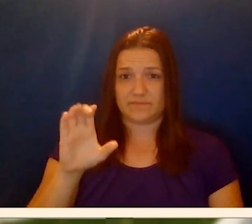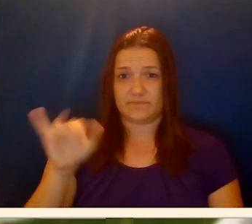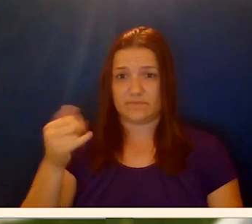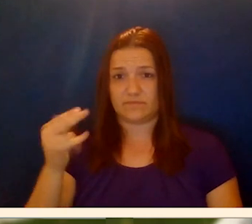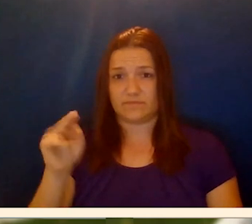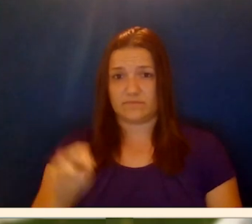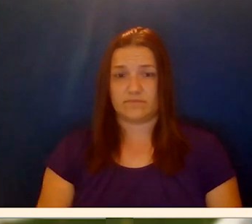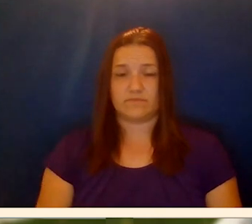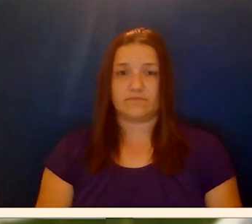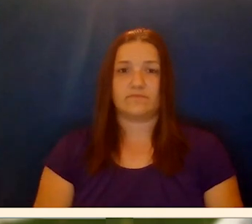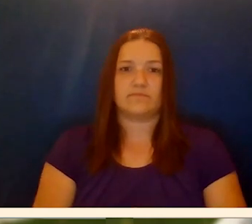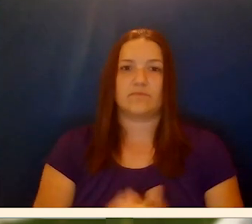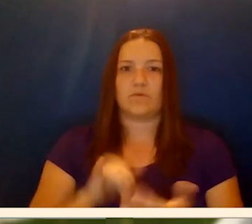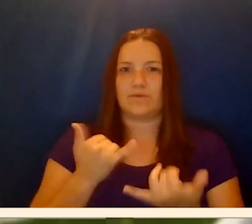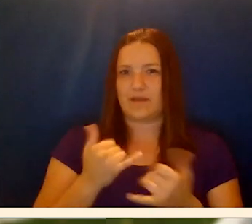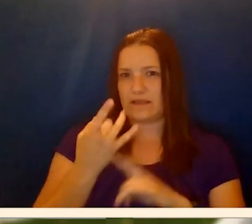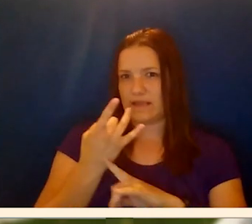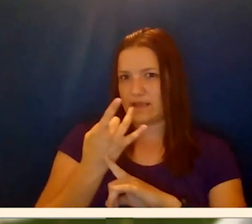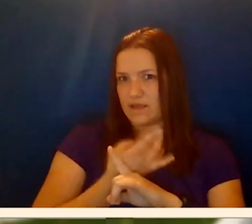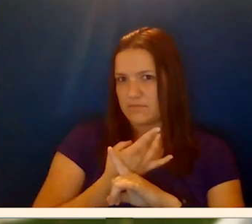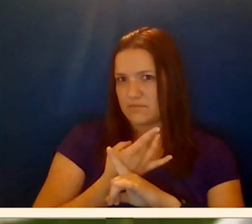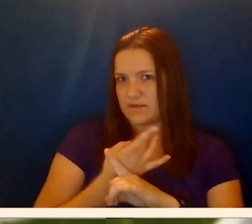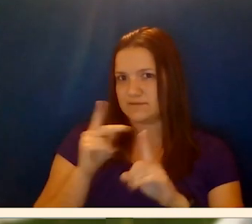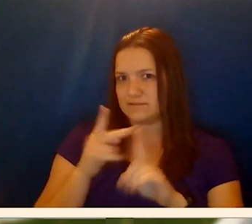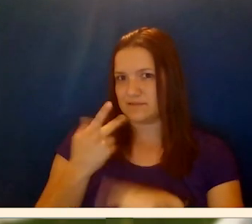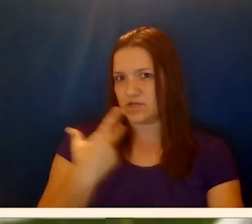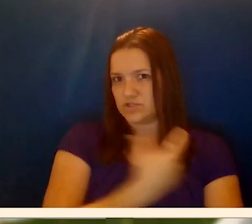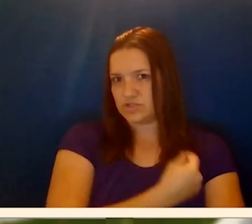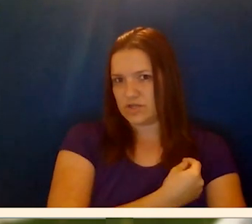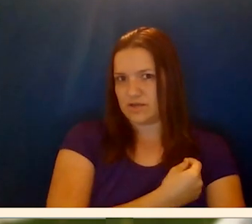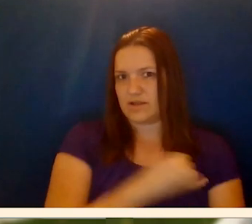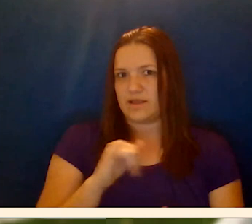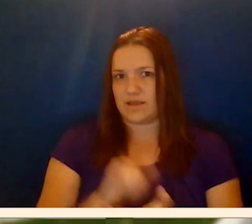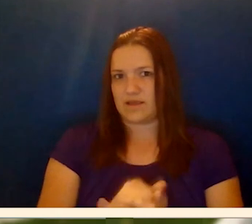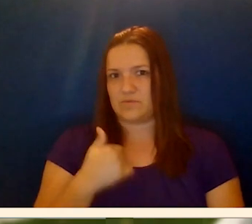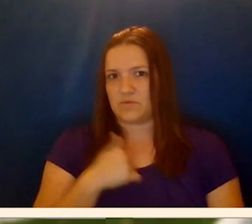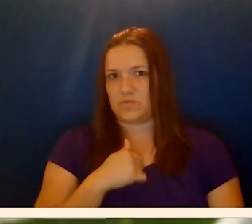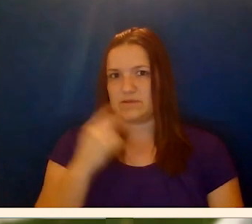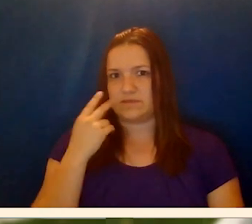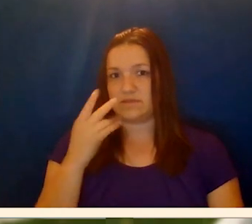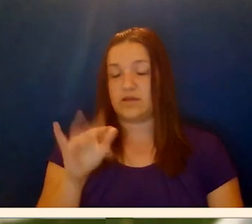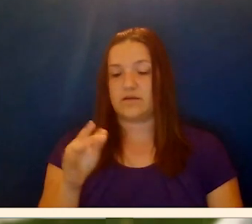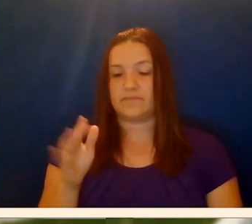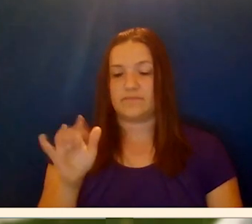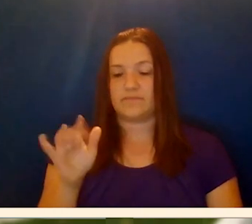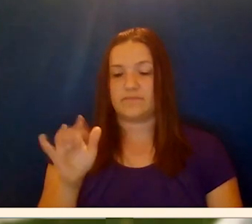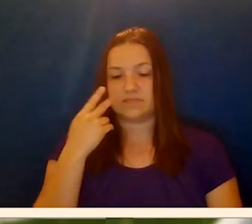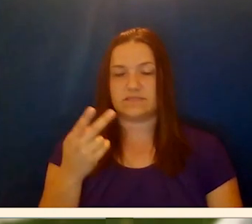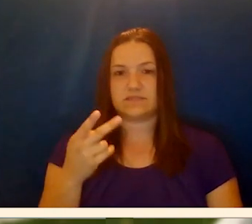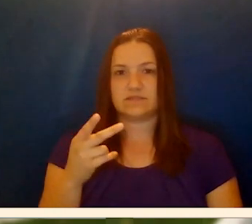January, we're now at that 8-month mark since our second shot, and that's where we're really seeing. That's why we're